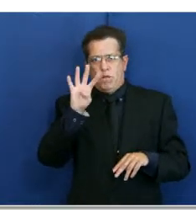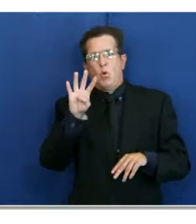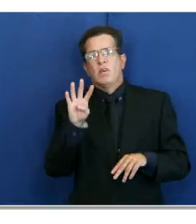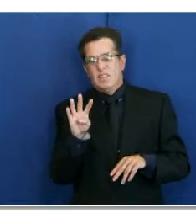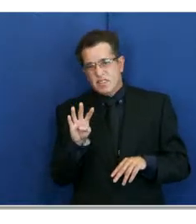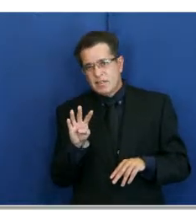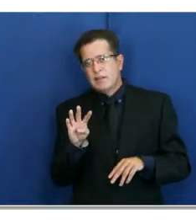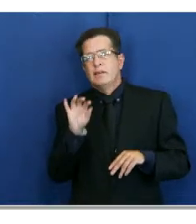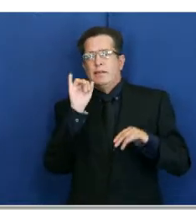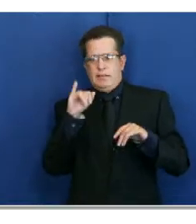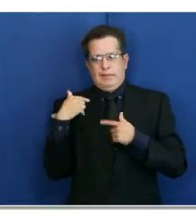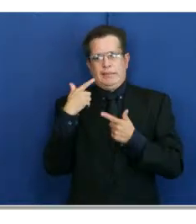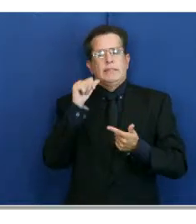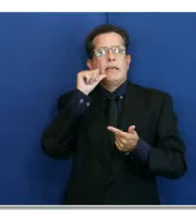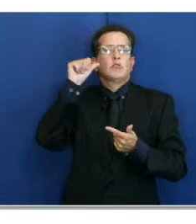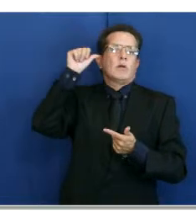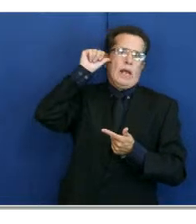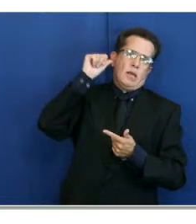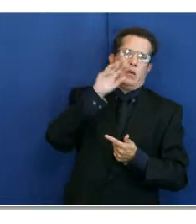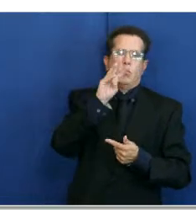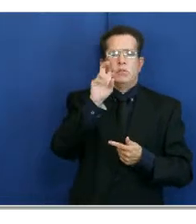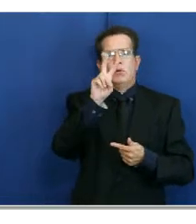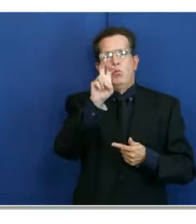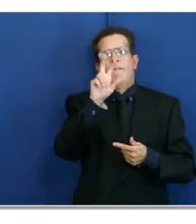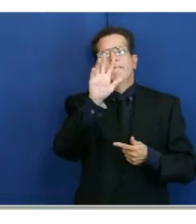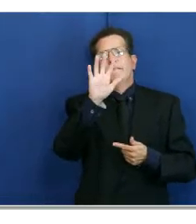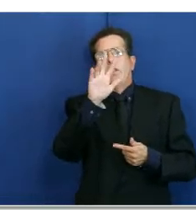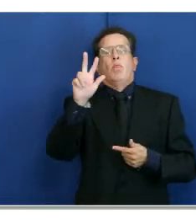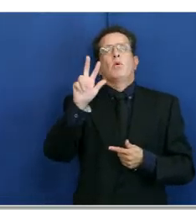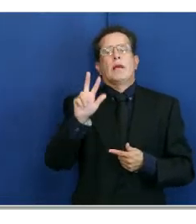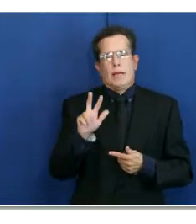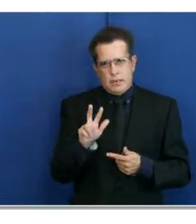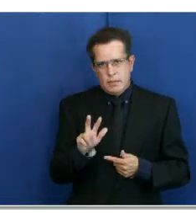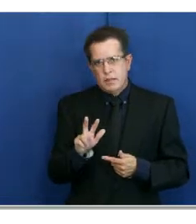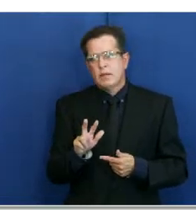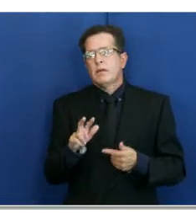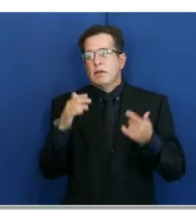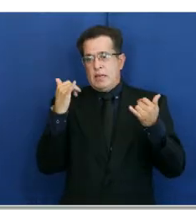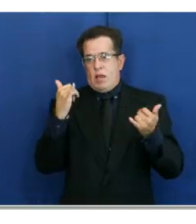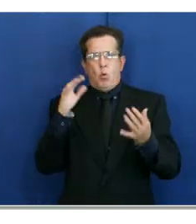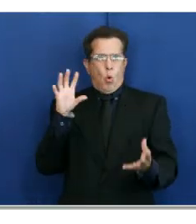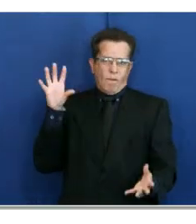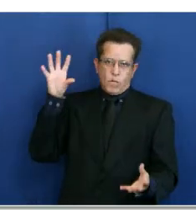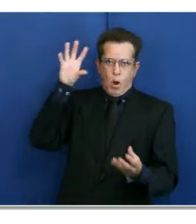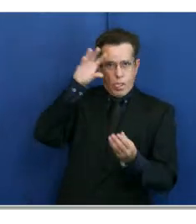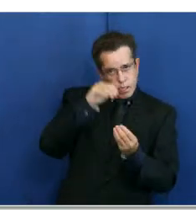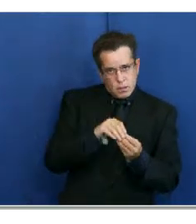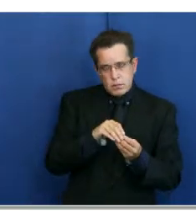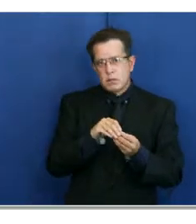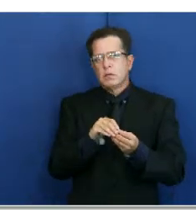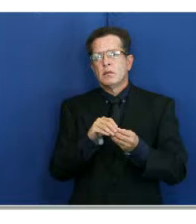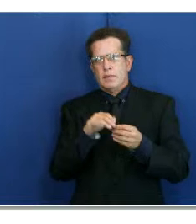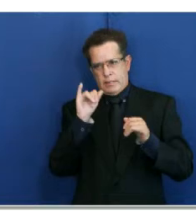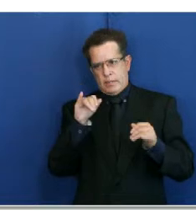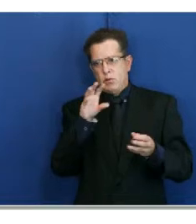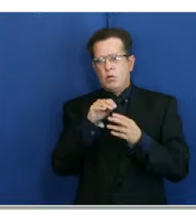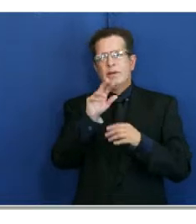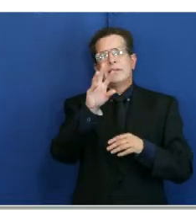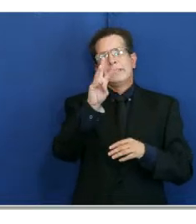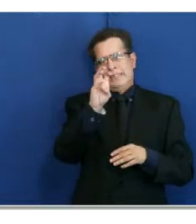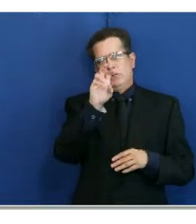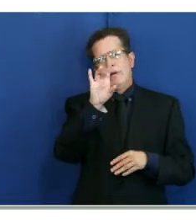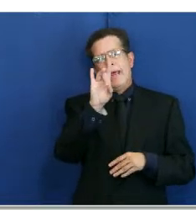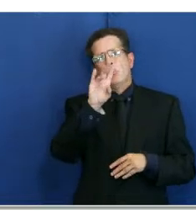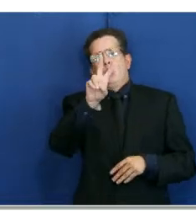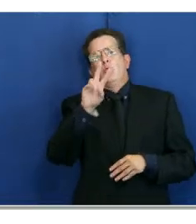cases since yesterday's report of 253 cases. The overall total number of cases includes 682